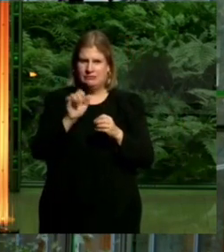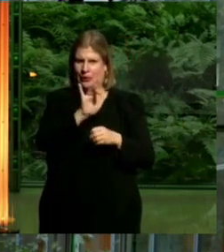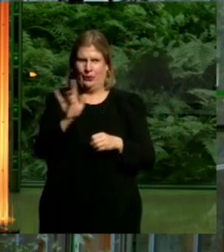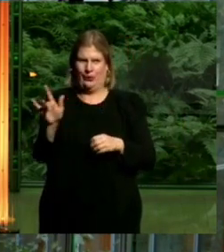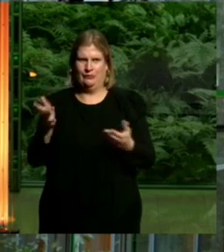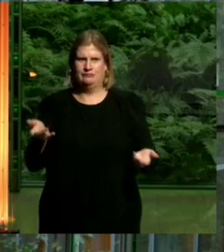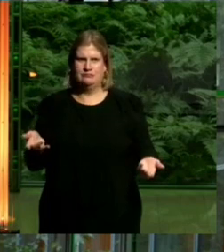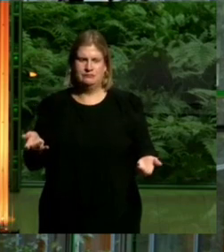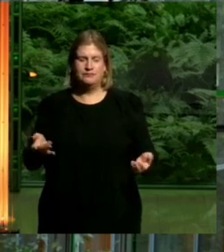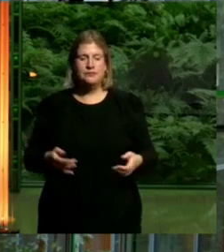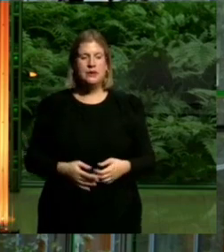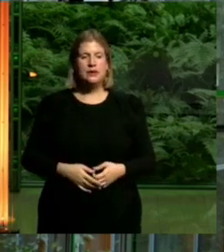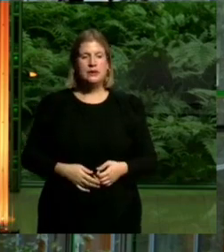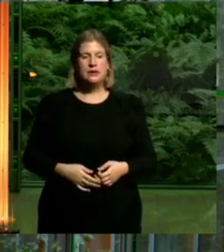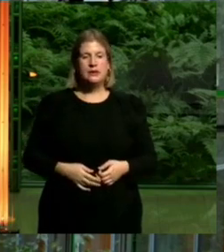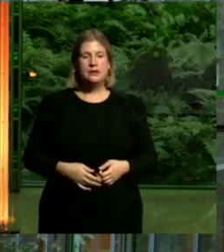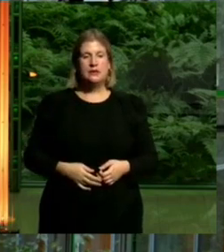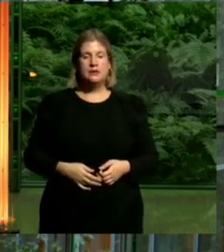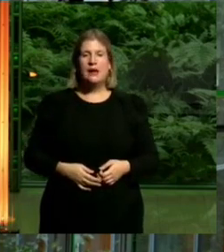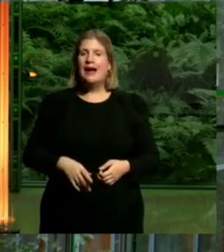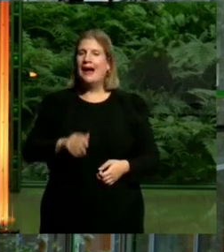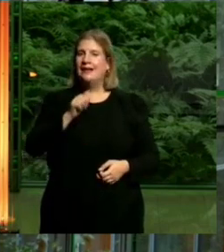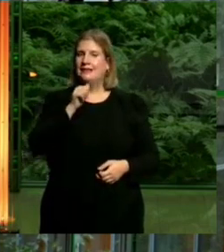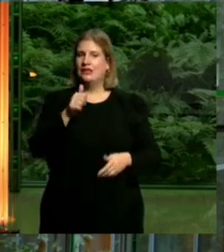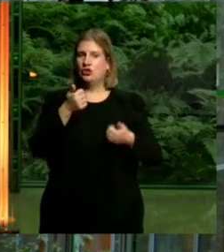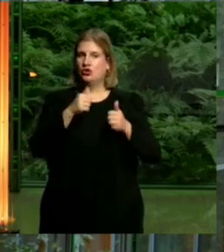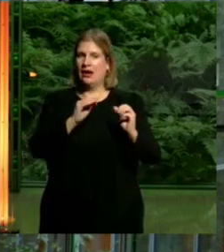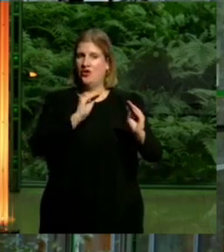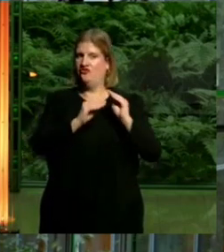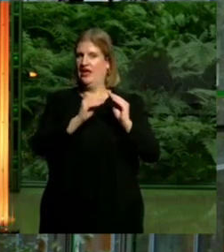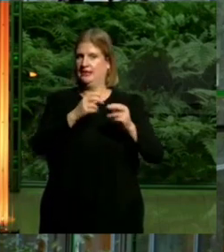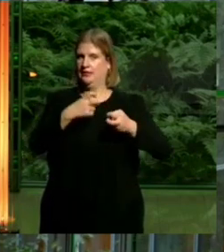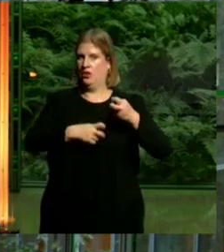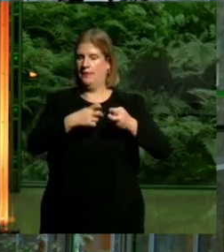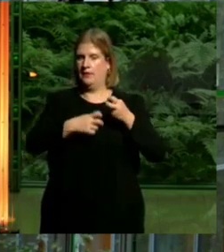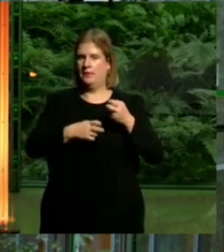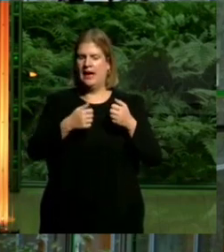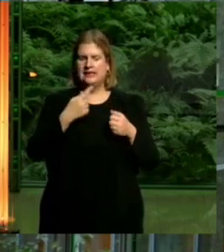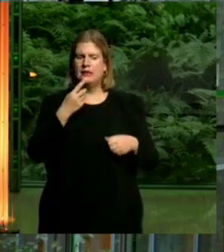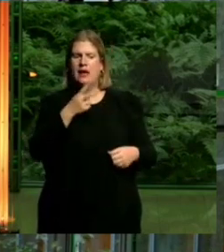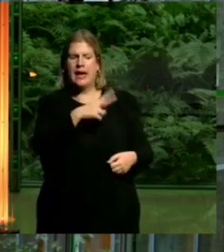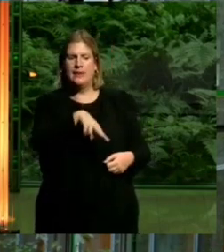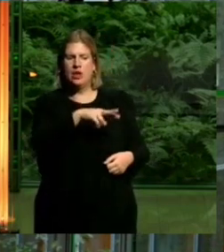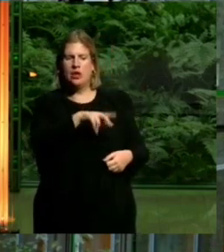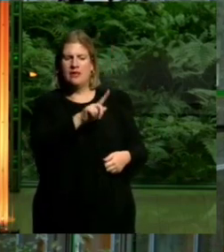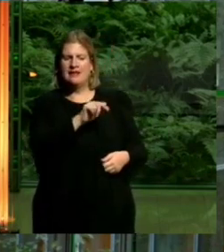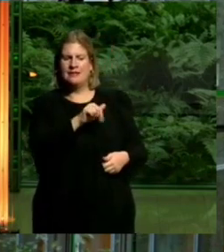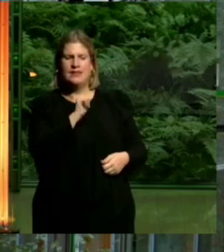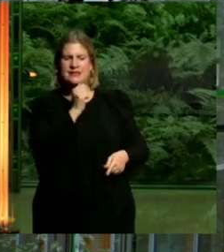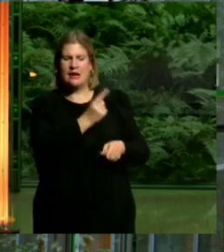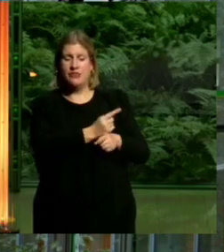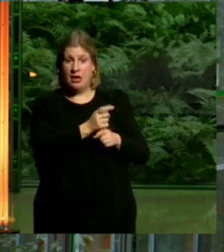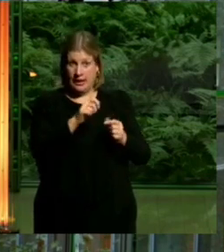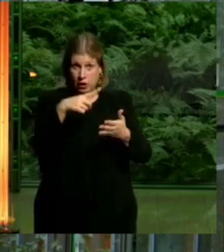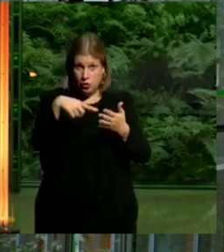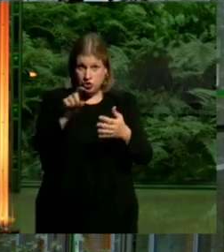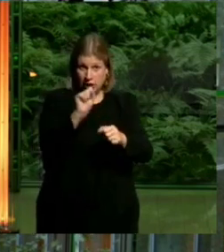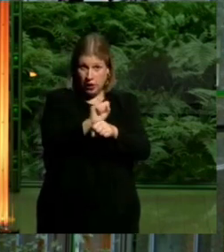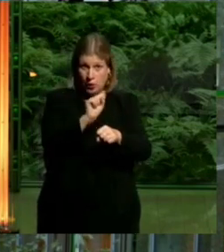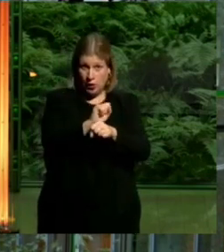I didn't do is I didn't try to debug this problem. I just said, I'm looking at the data and it doesn't look correct. Can you check your work and